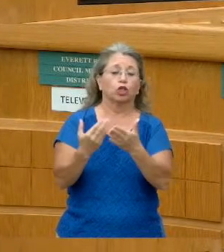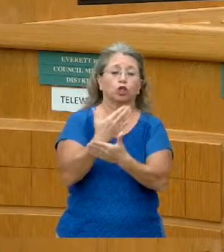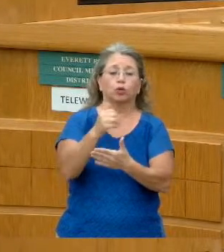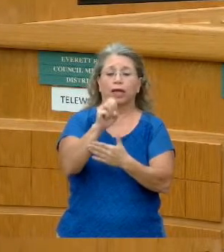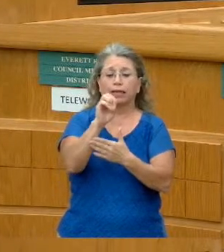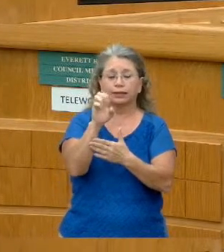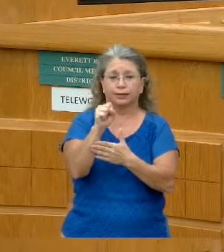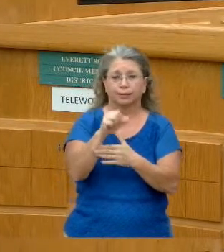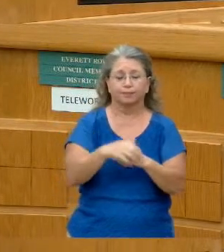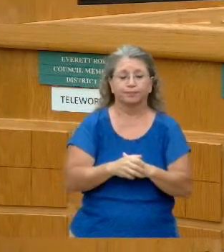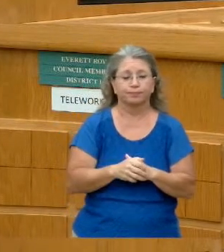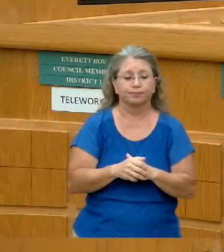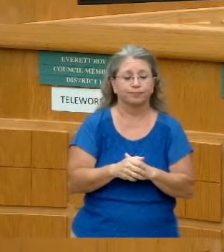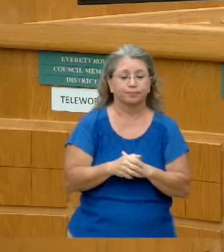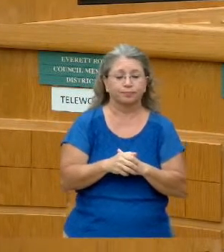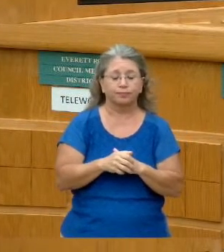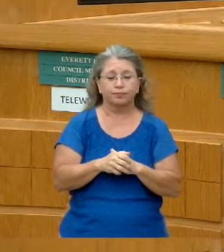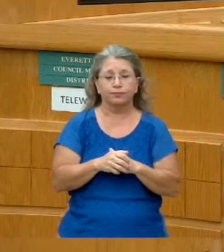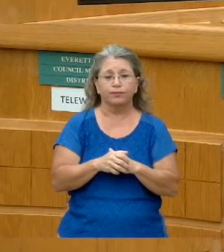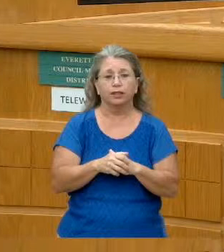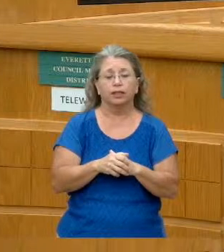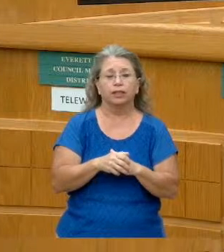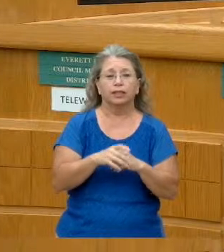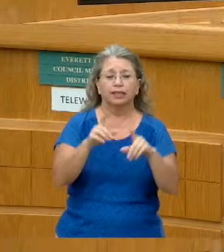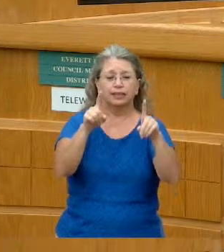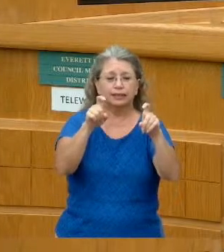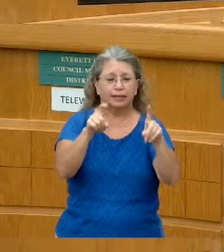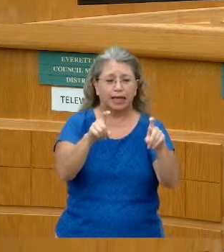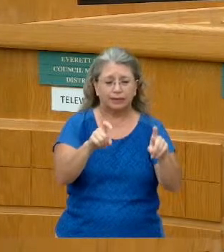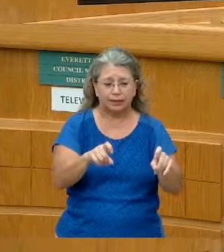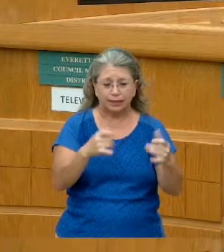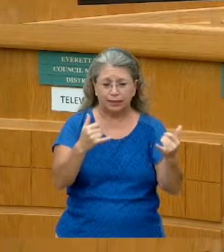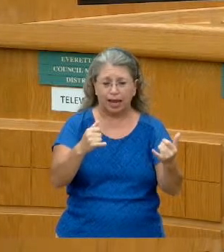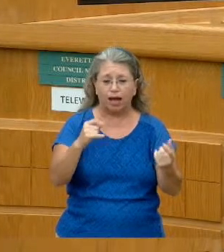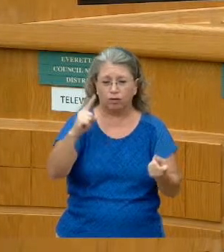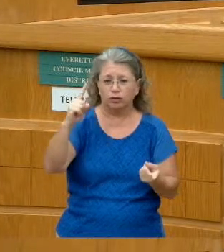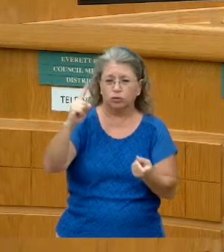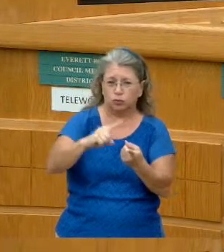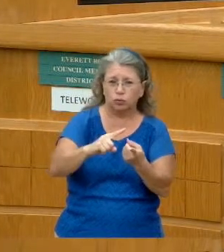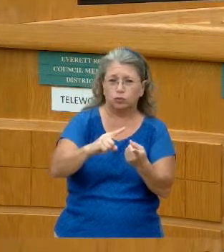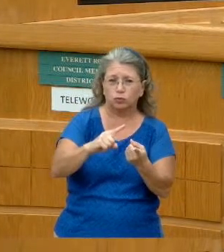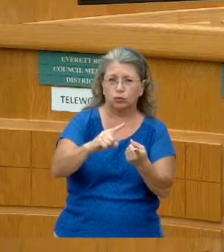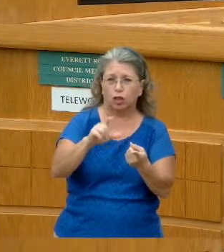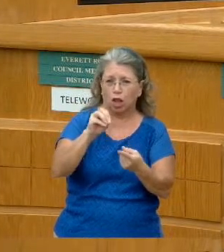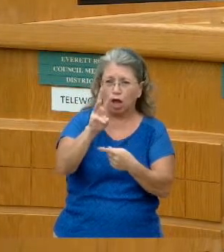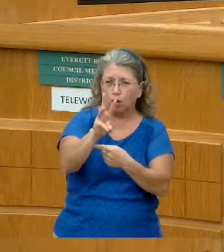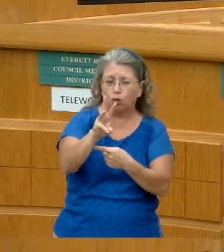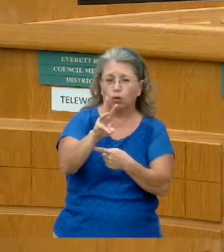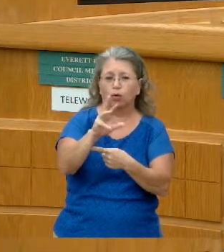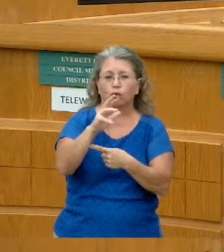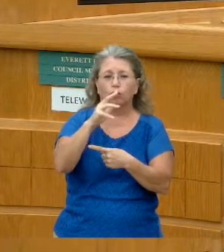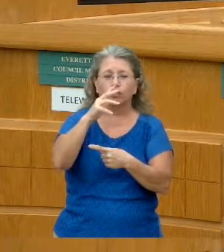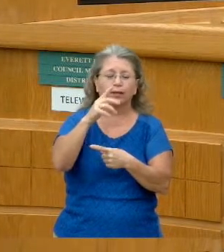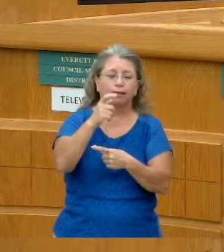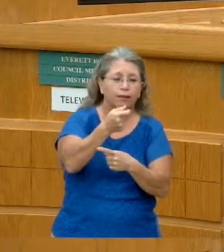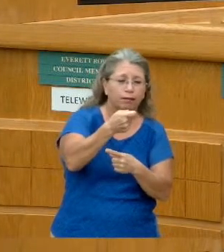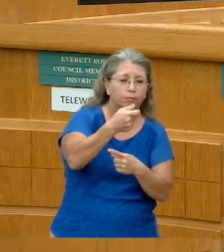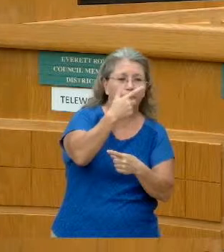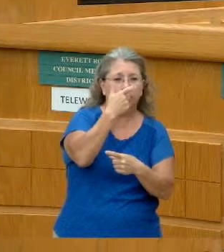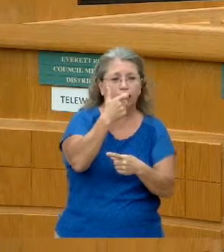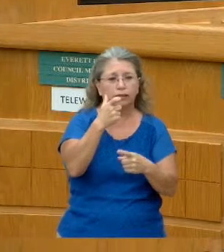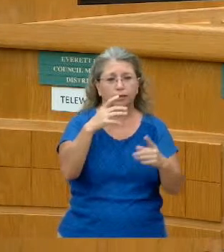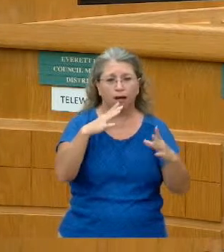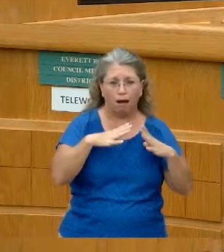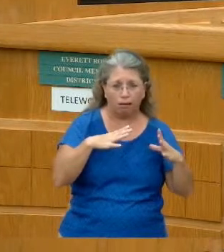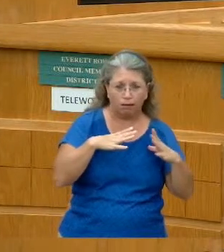though testing is at a low point at this time, because, and to some extent because of the holidays, but